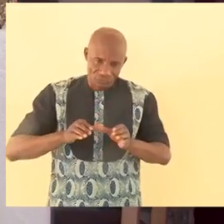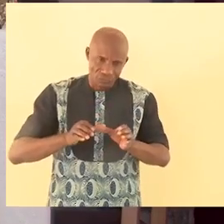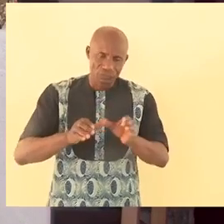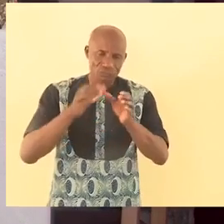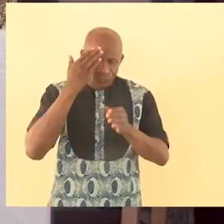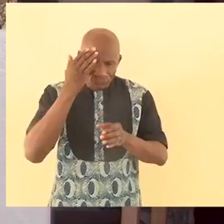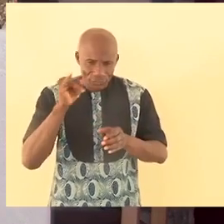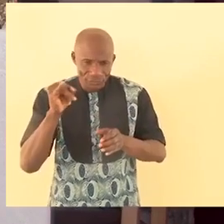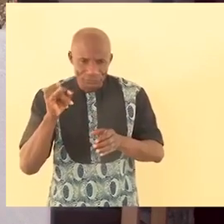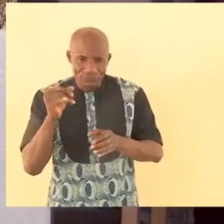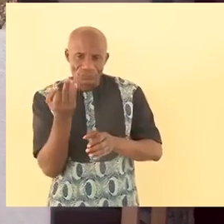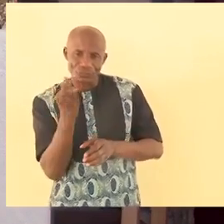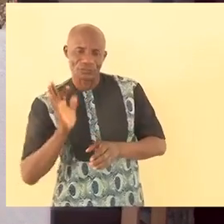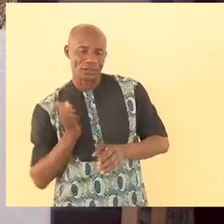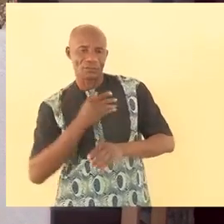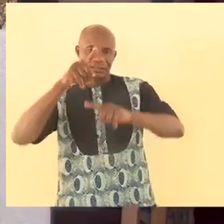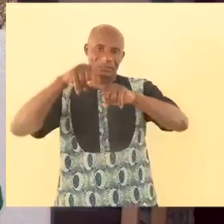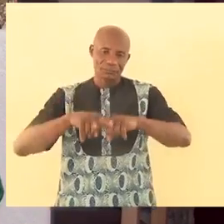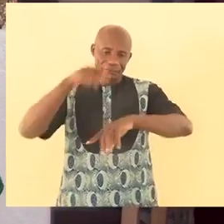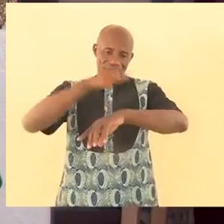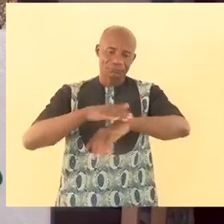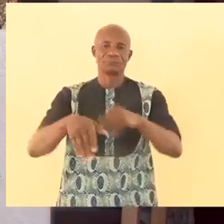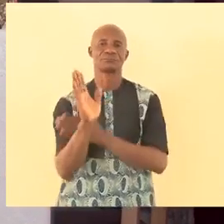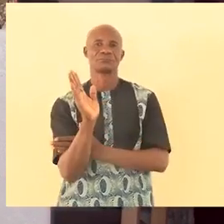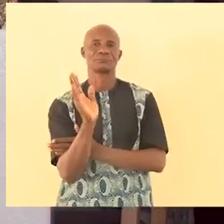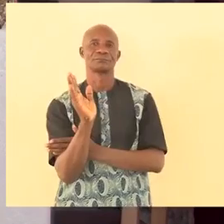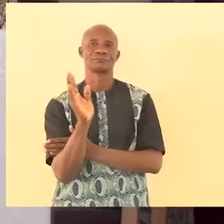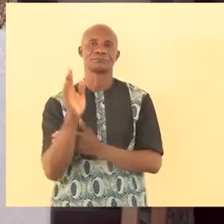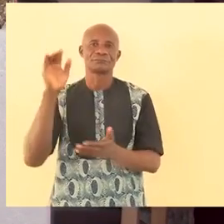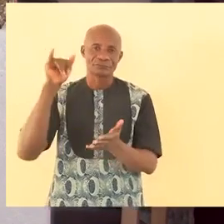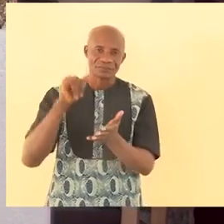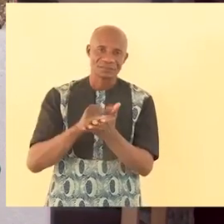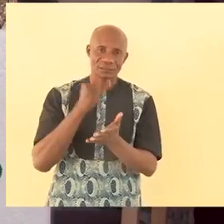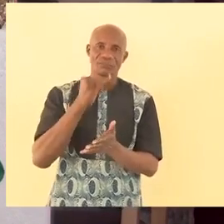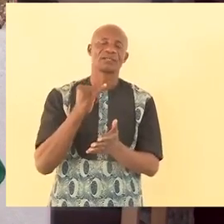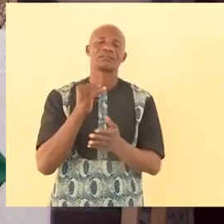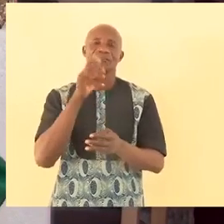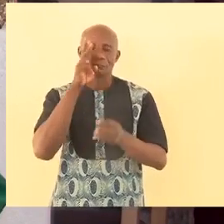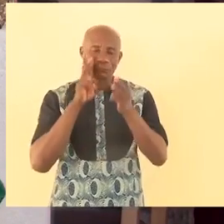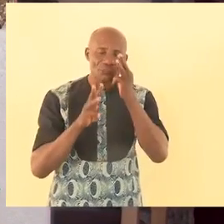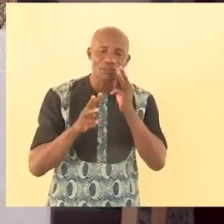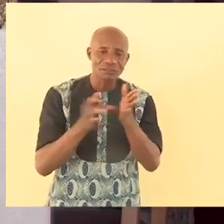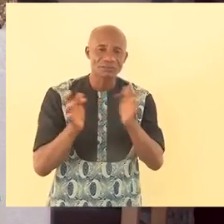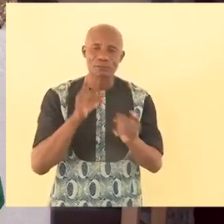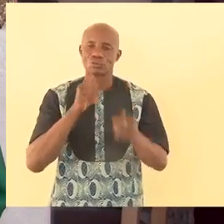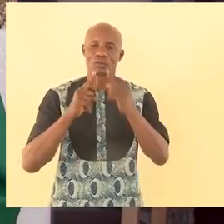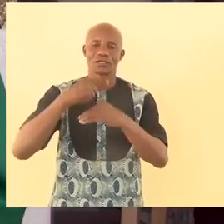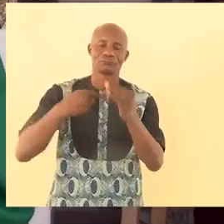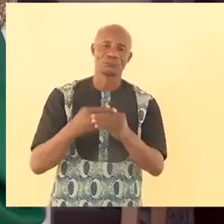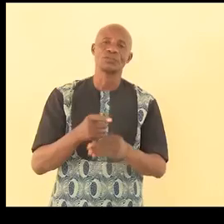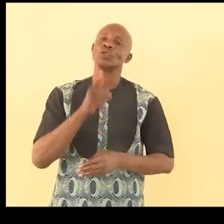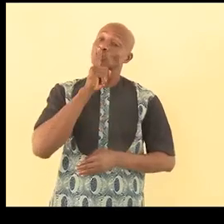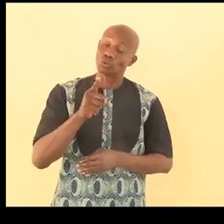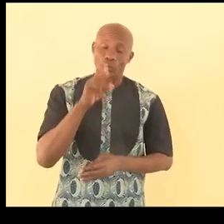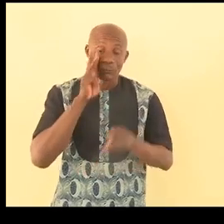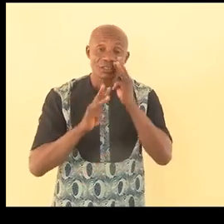enduring consciousness of our dependence on God. That is the mourning Jesus is talking about. True